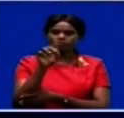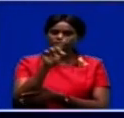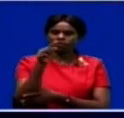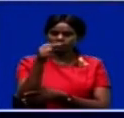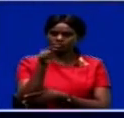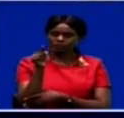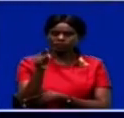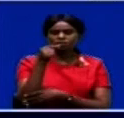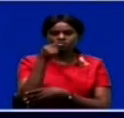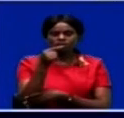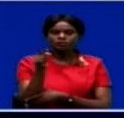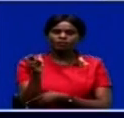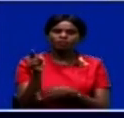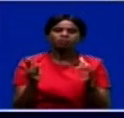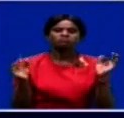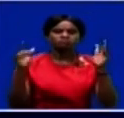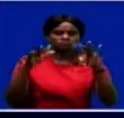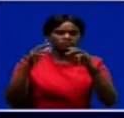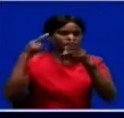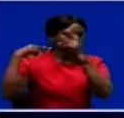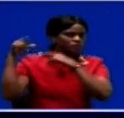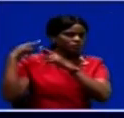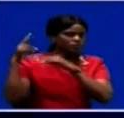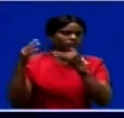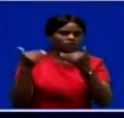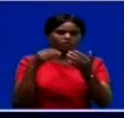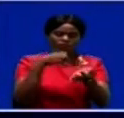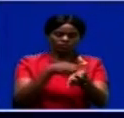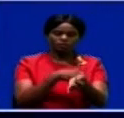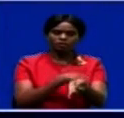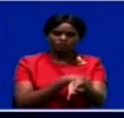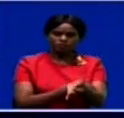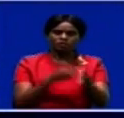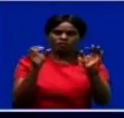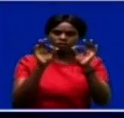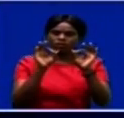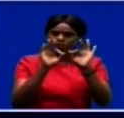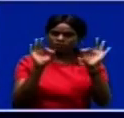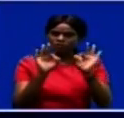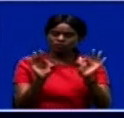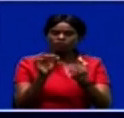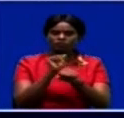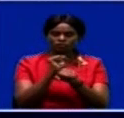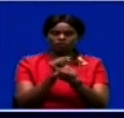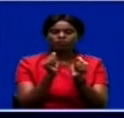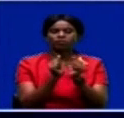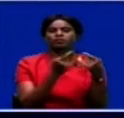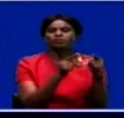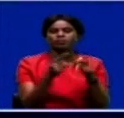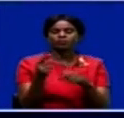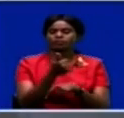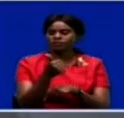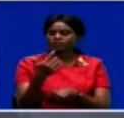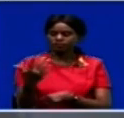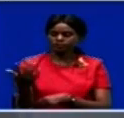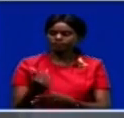Cleophas Takaiza said the forum is aimed at reviewing the TVETA examination framework, among many others.